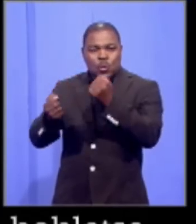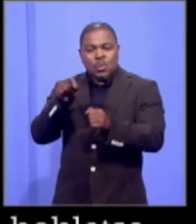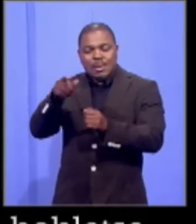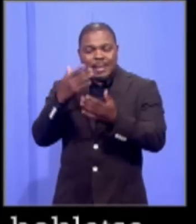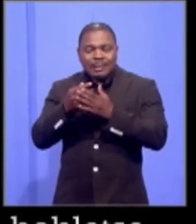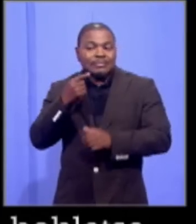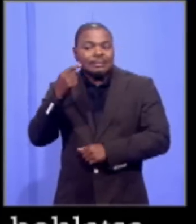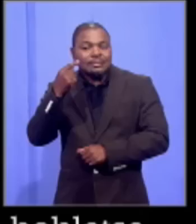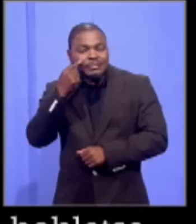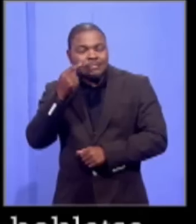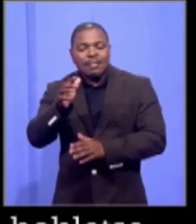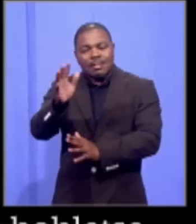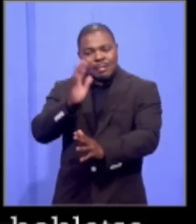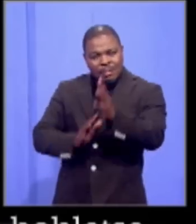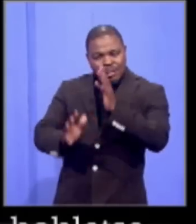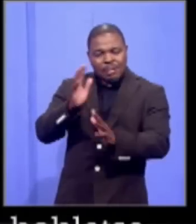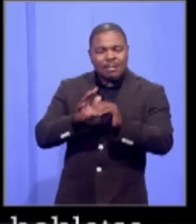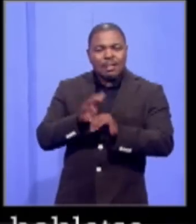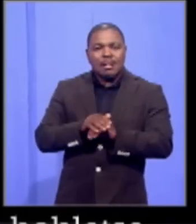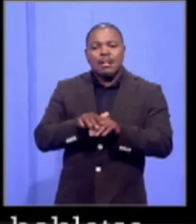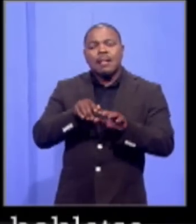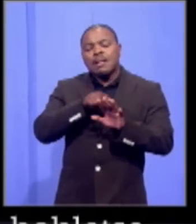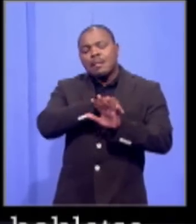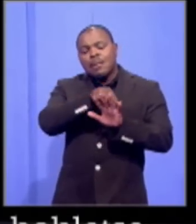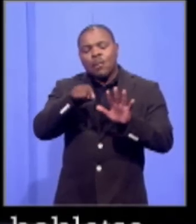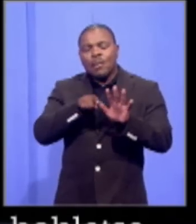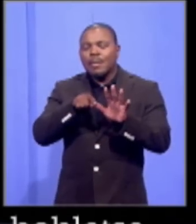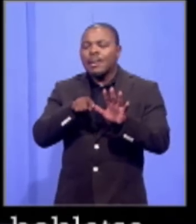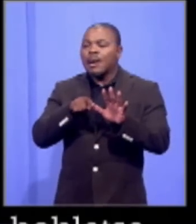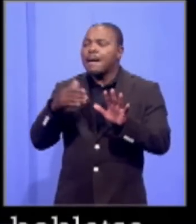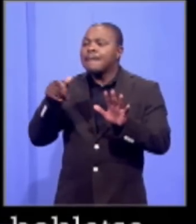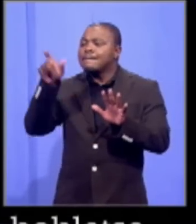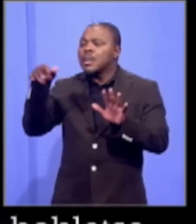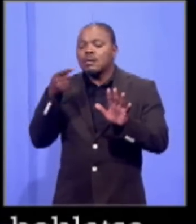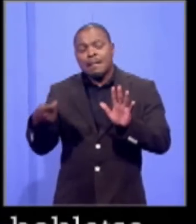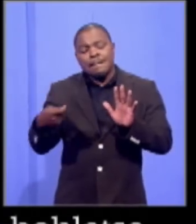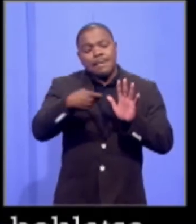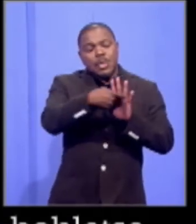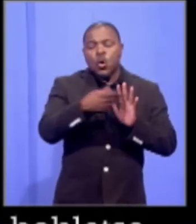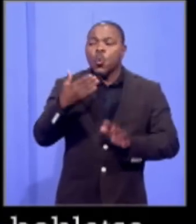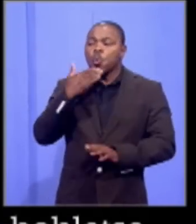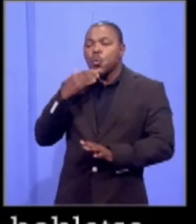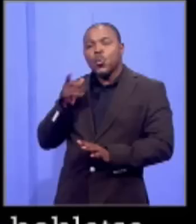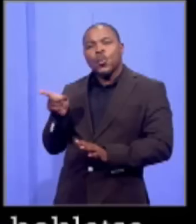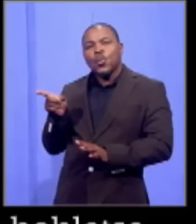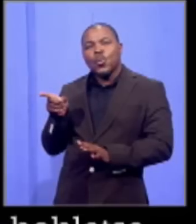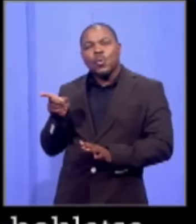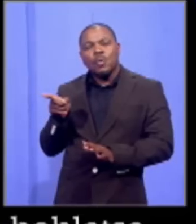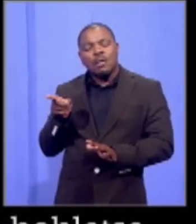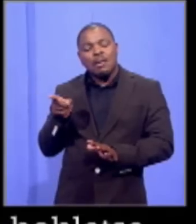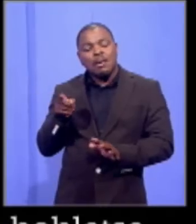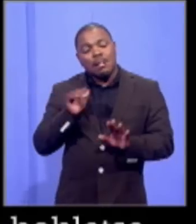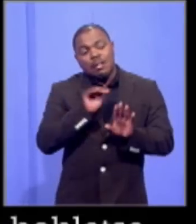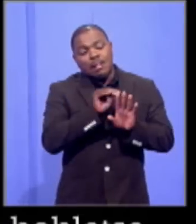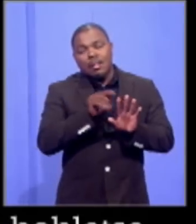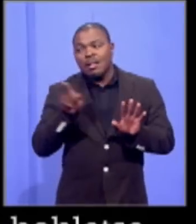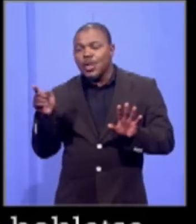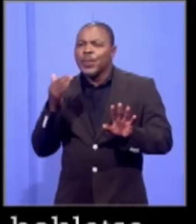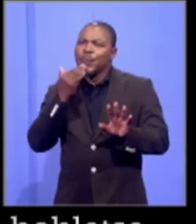ke bomang ba berekela mang ba biditše ke mang ke se re beletšeng gore go tloga ga